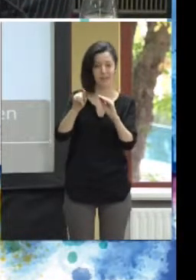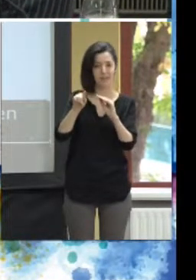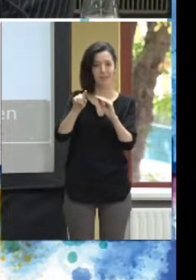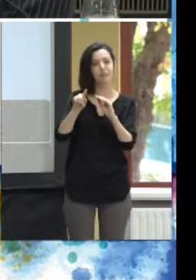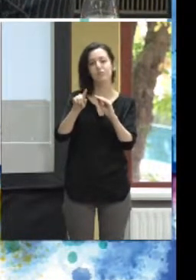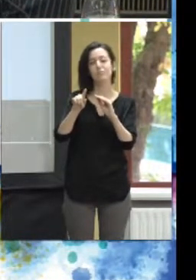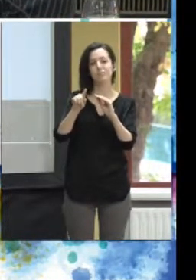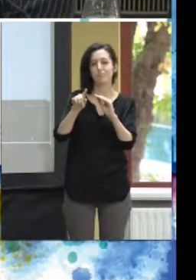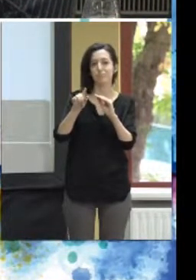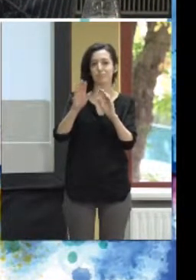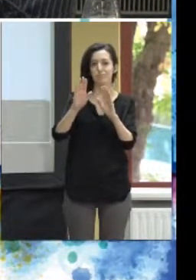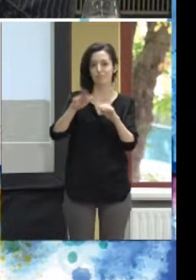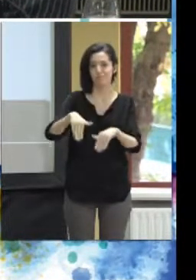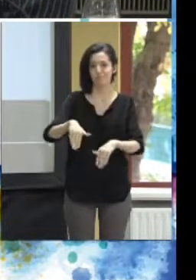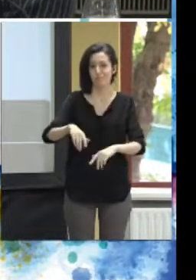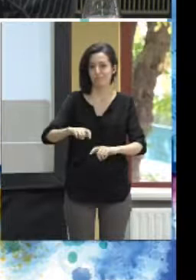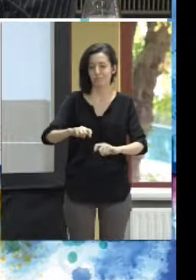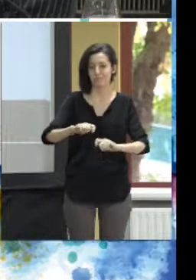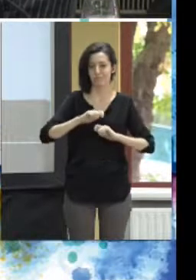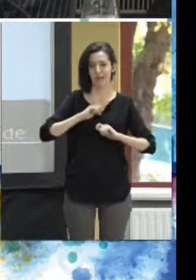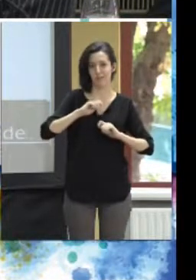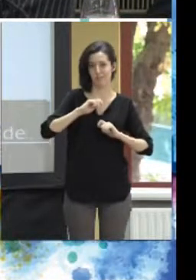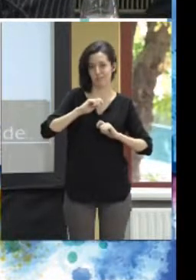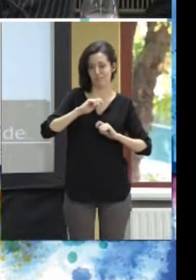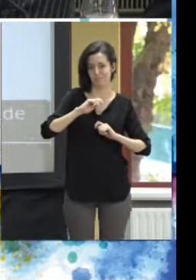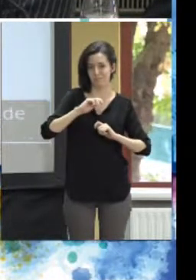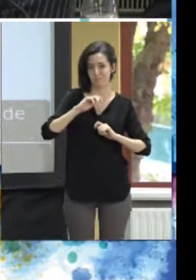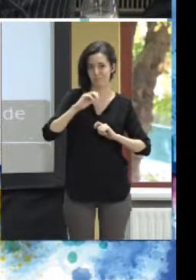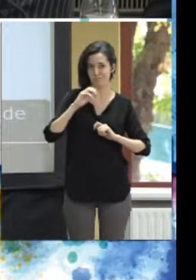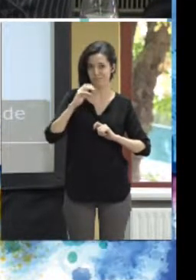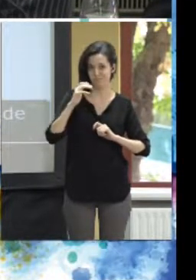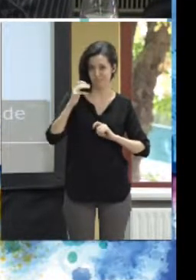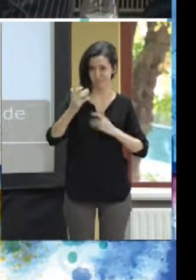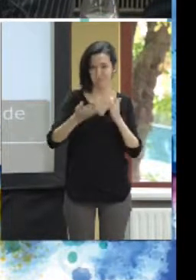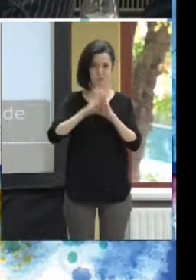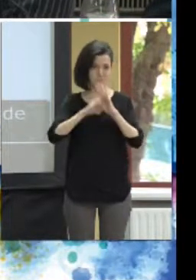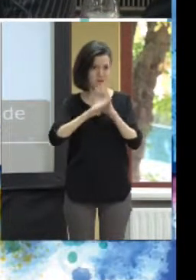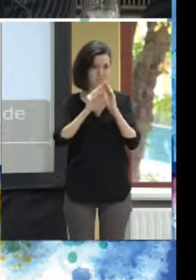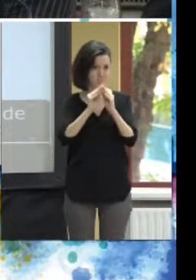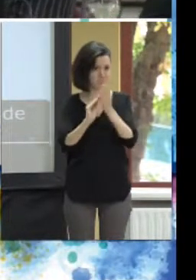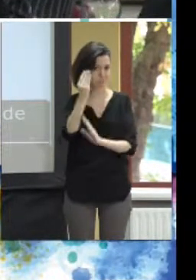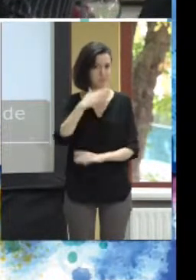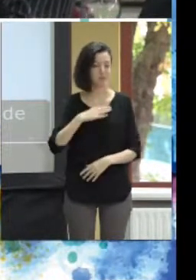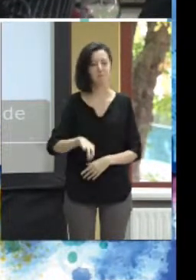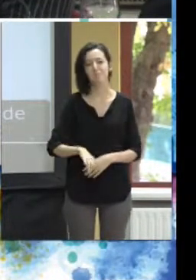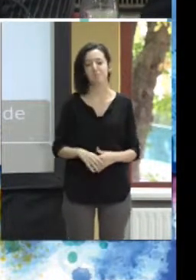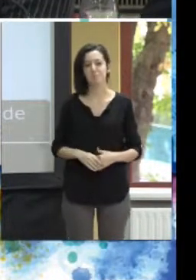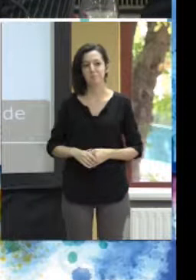able to do all this programming and financing the projects.